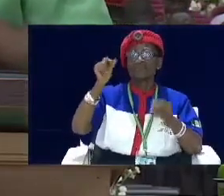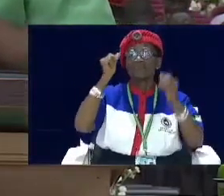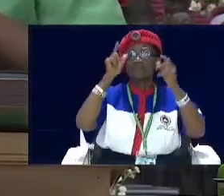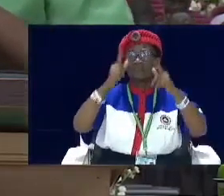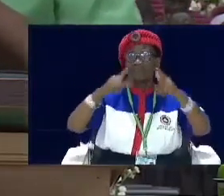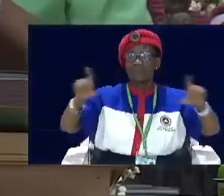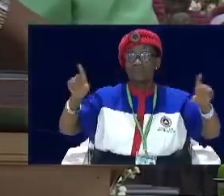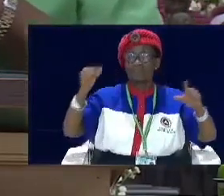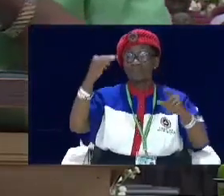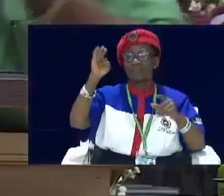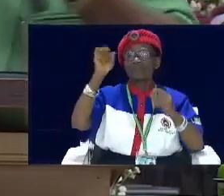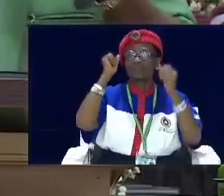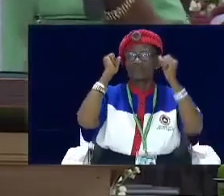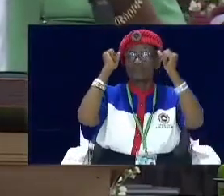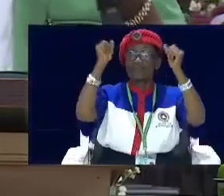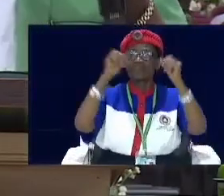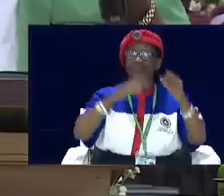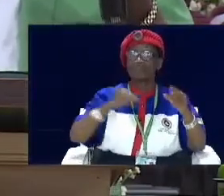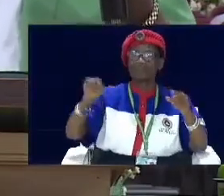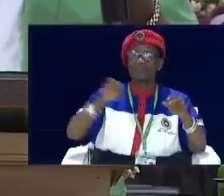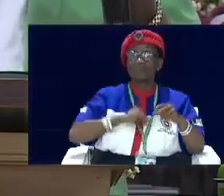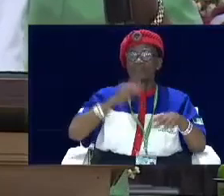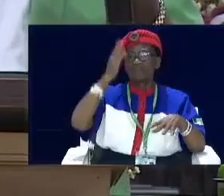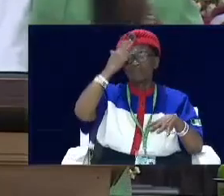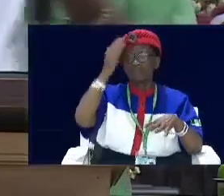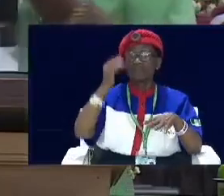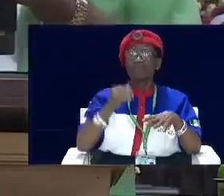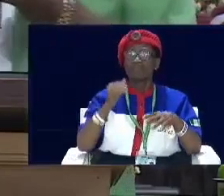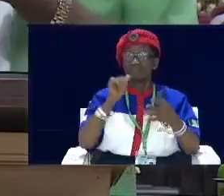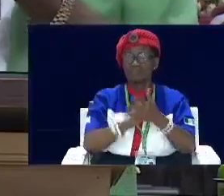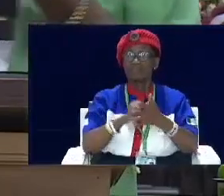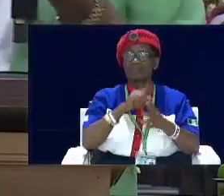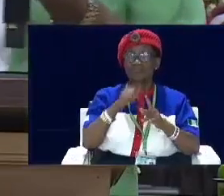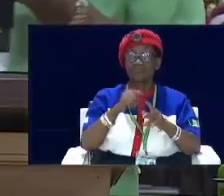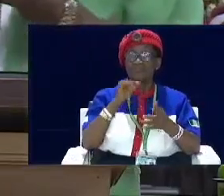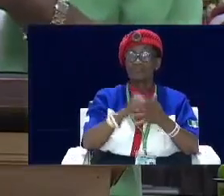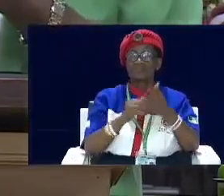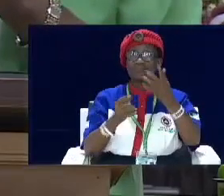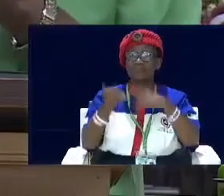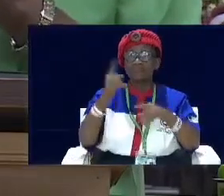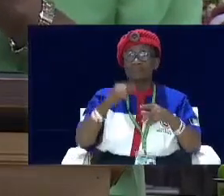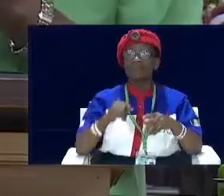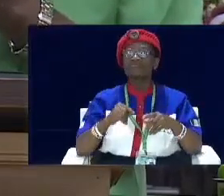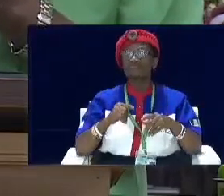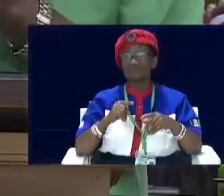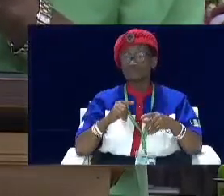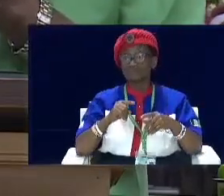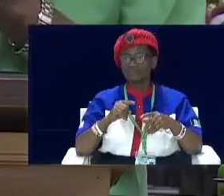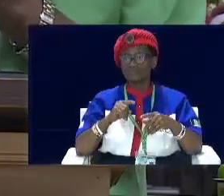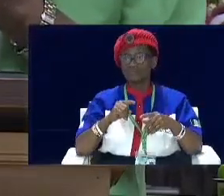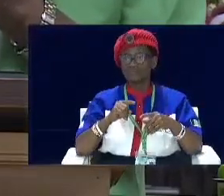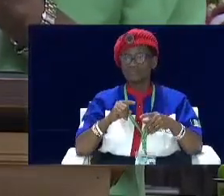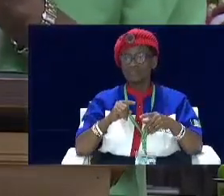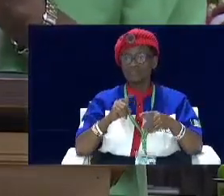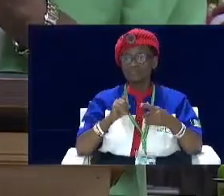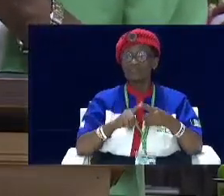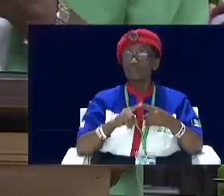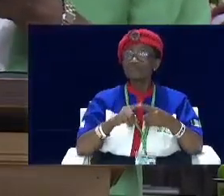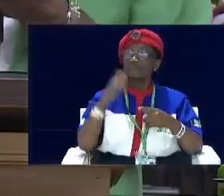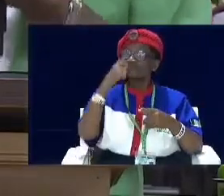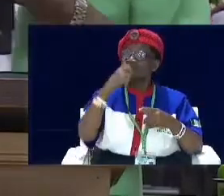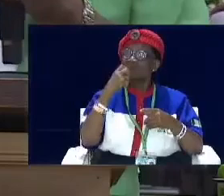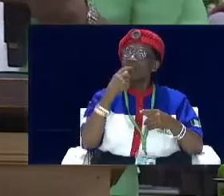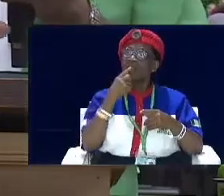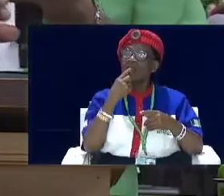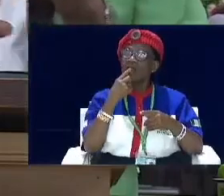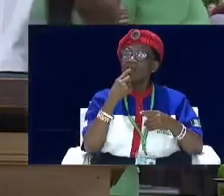èdè ti agbára. And I know. Mo sì mọ̀. That when it comes to tongues. Pé nígbà tó bá kú ká fi èdè fọ̀.